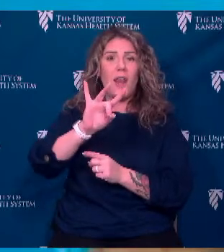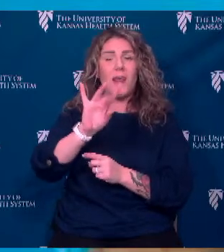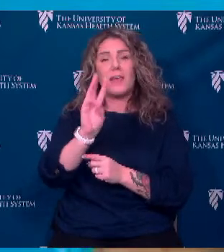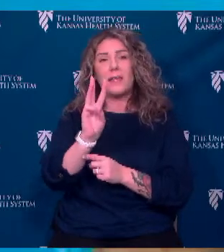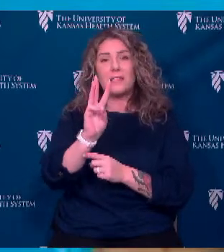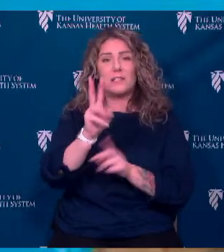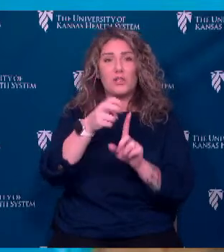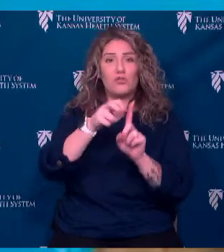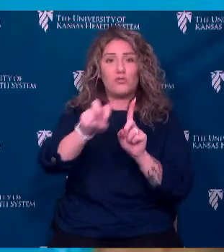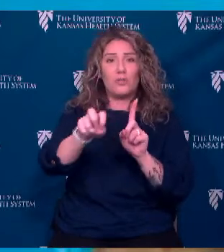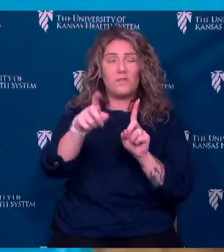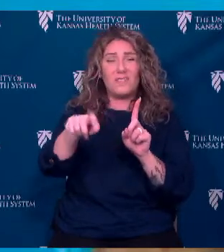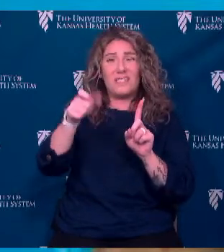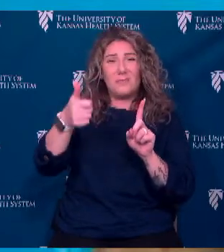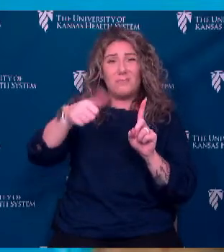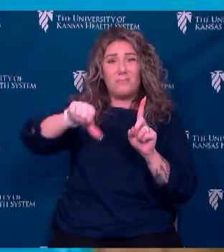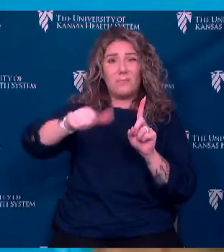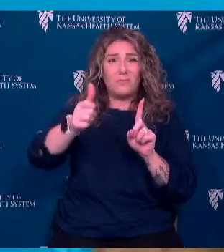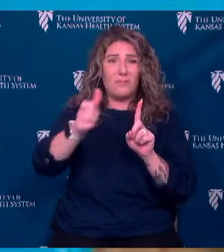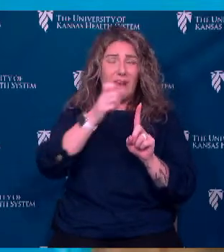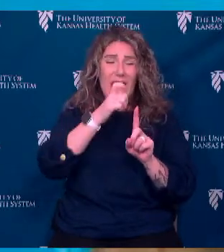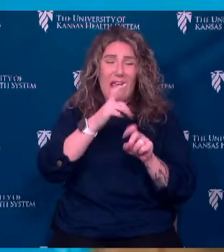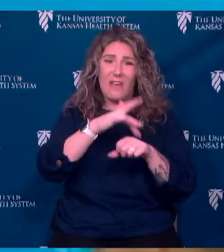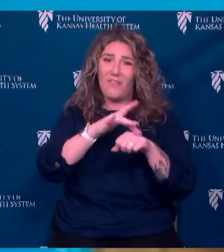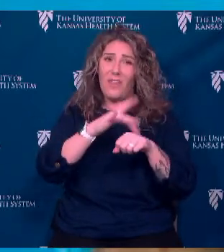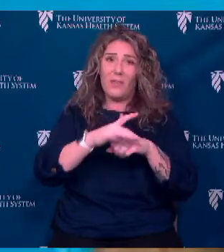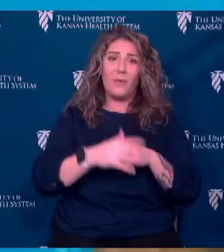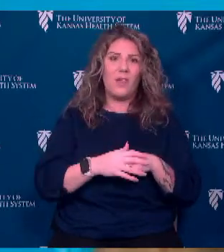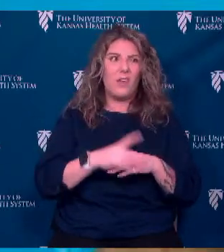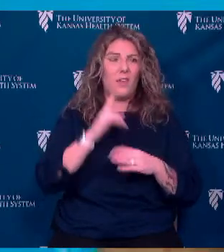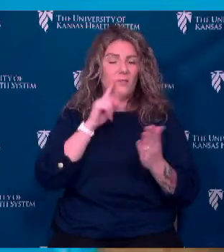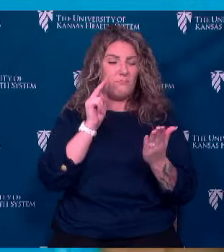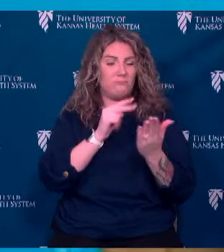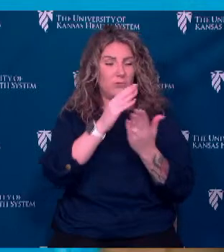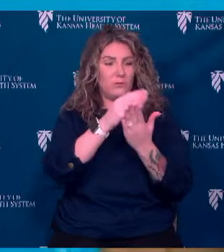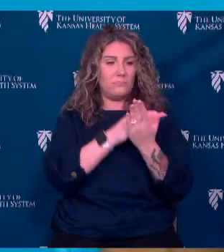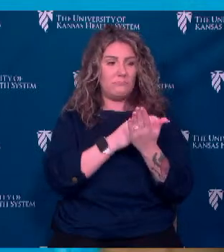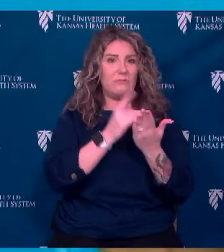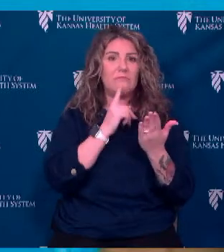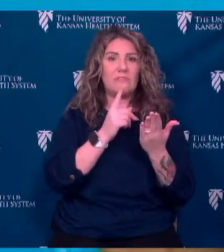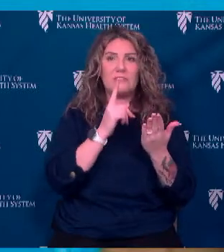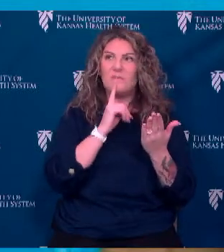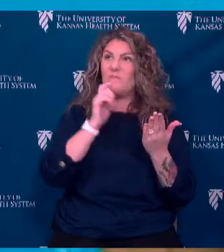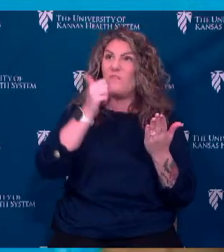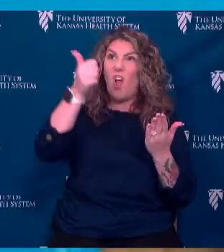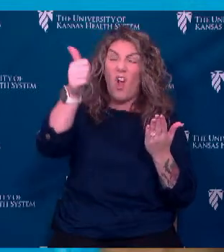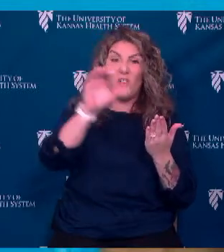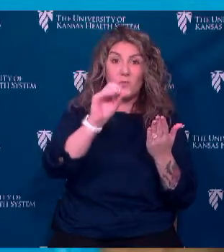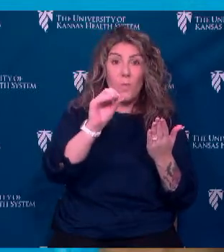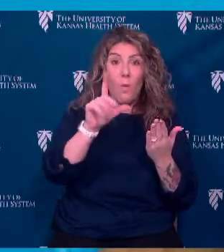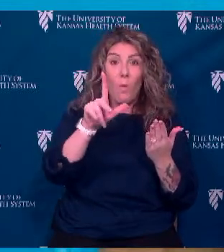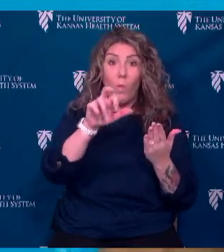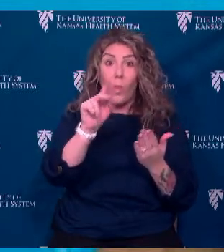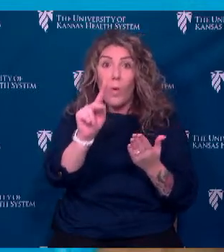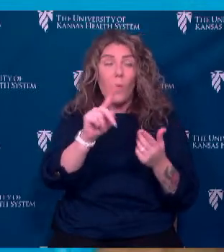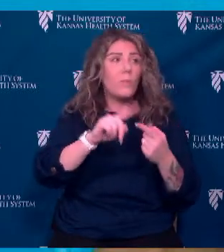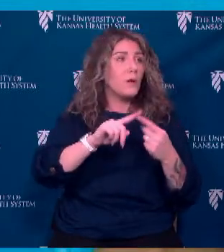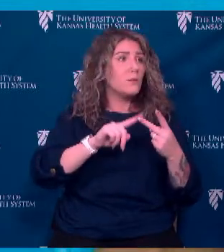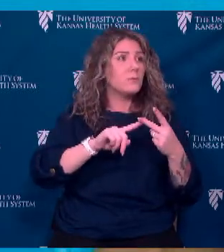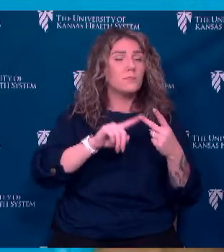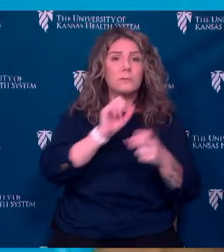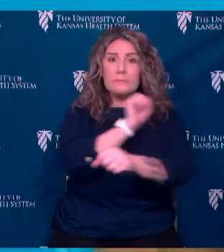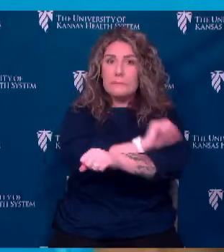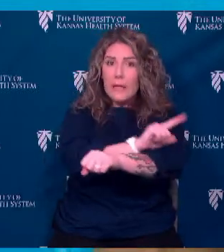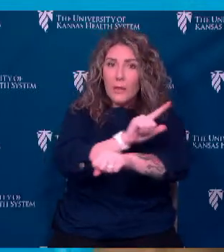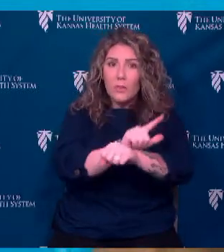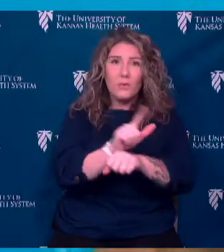that we had to decline because of not having availability. And I looked at that list today, some as far away as Oklahoma and St. Louis.